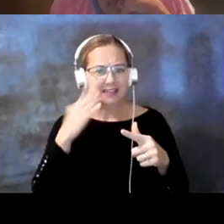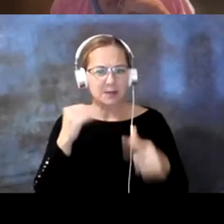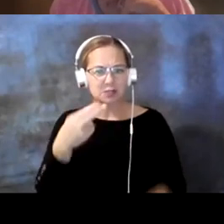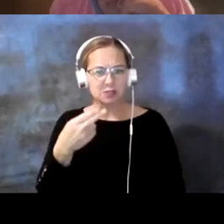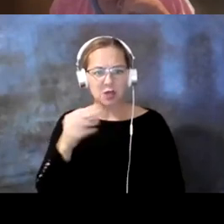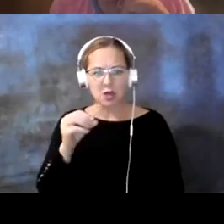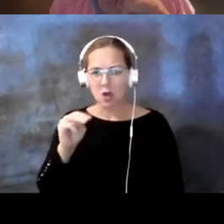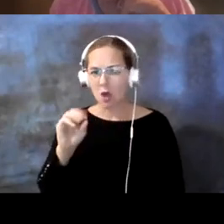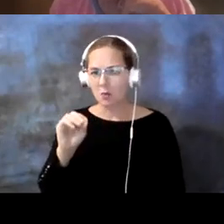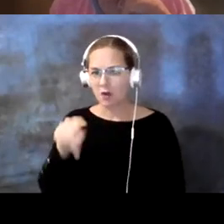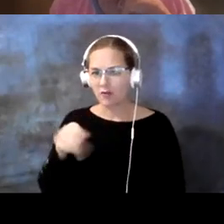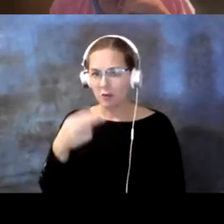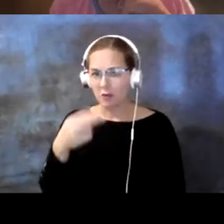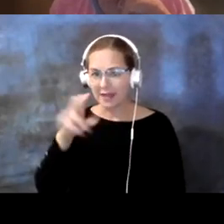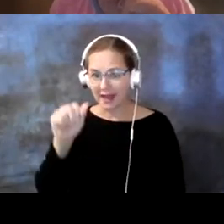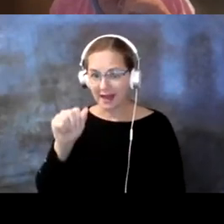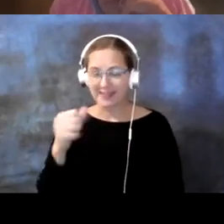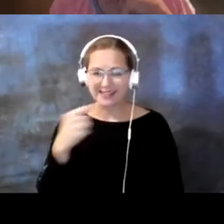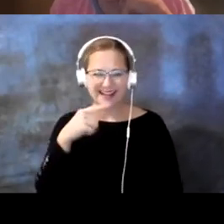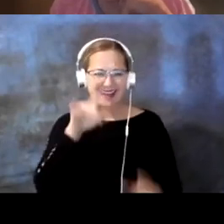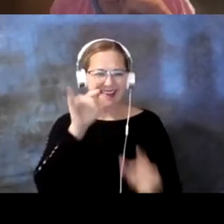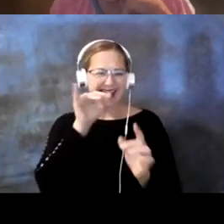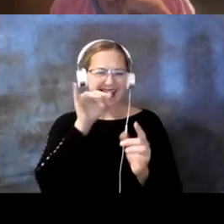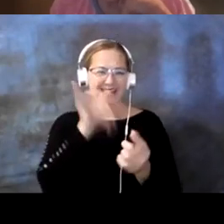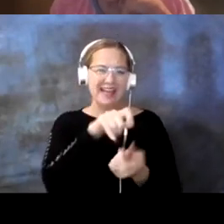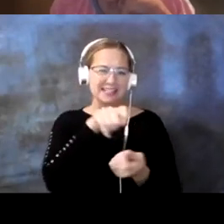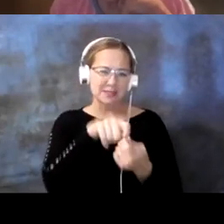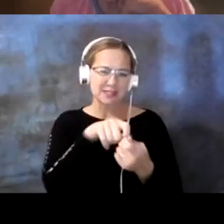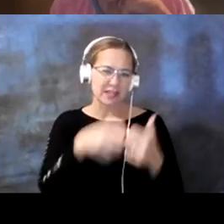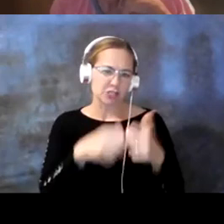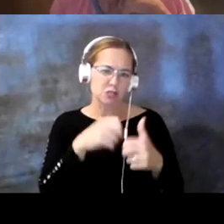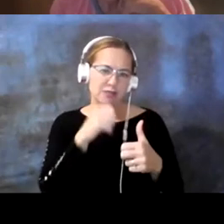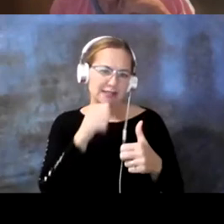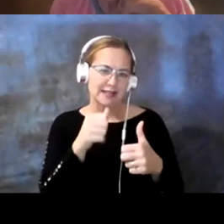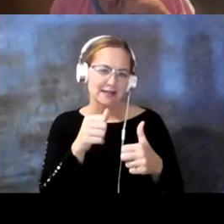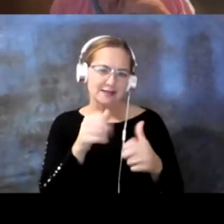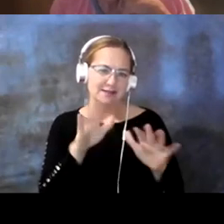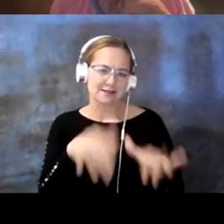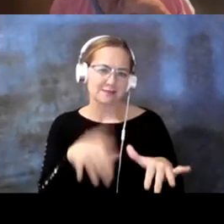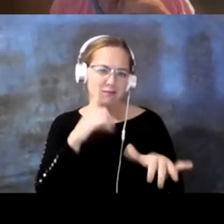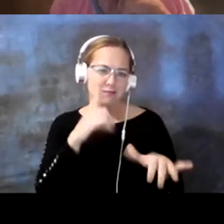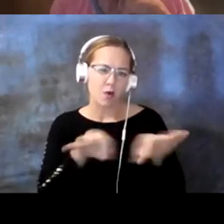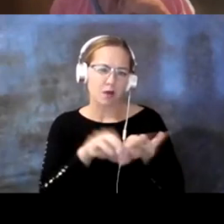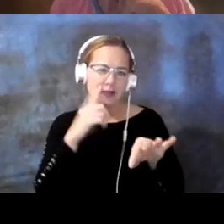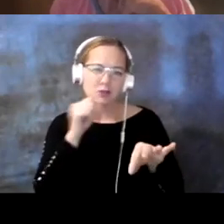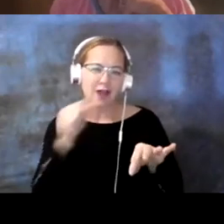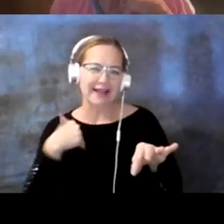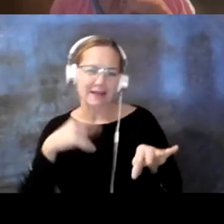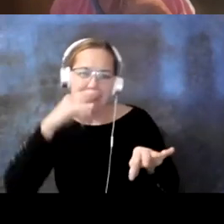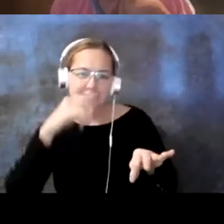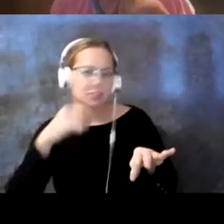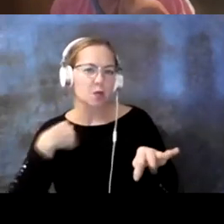like, well, this specific issue doesn't matter because you're not going to have kids, so I don't think we need to explore it. And so not